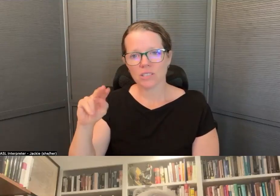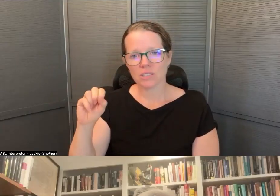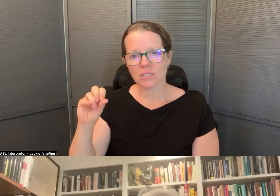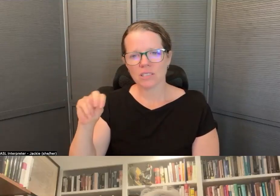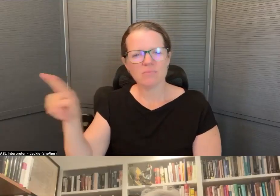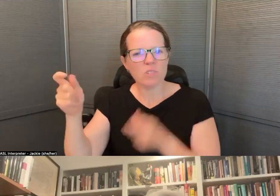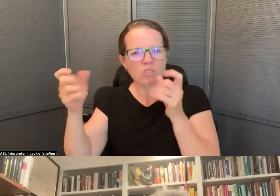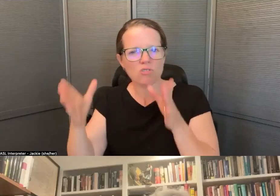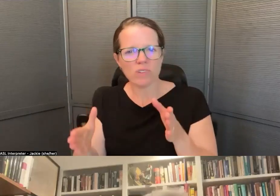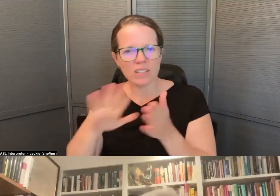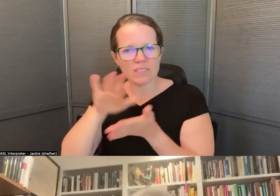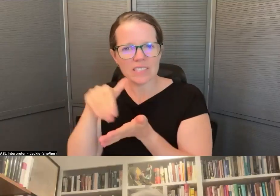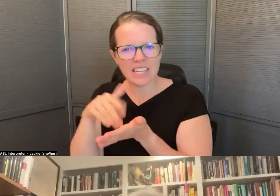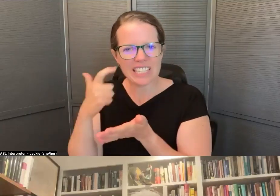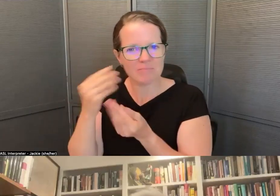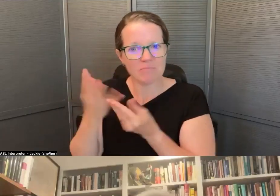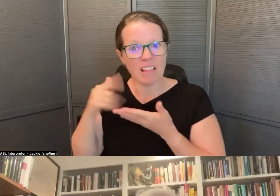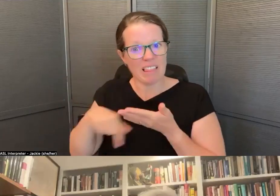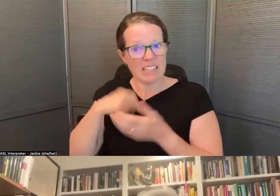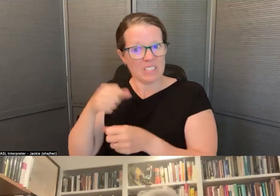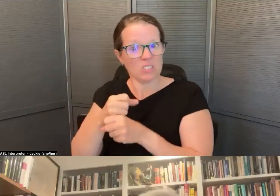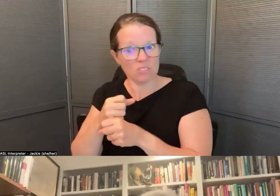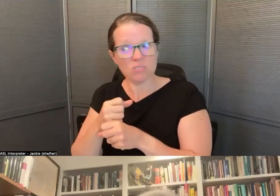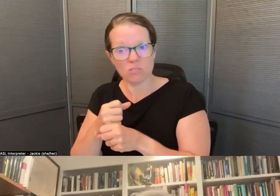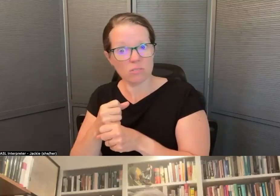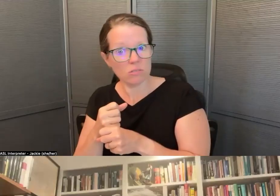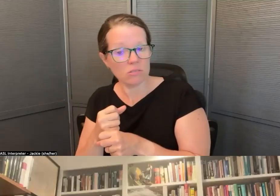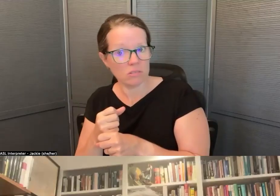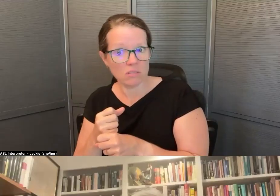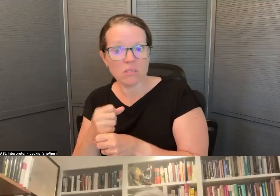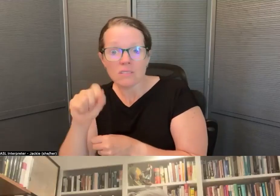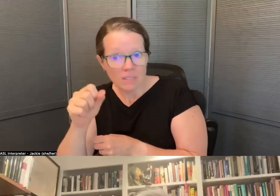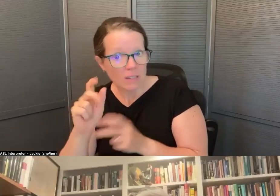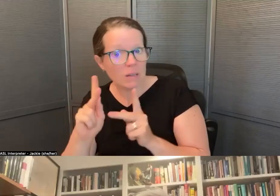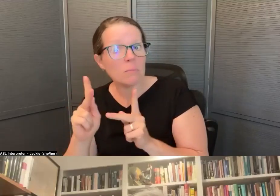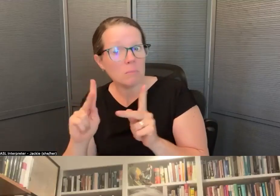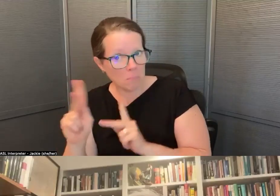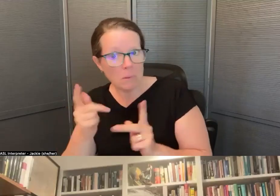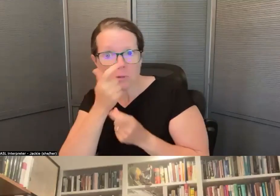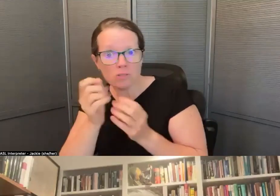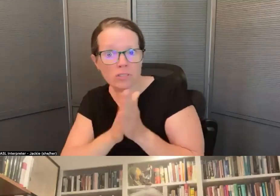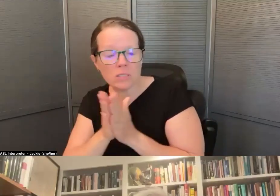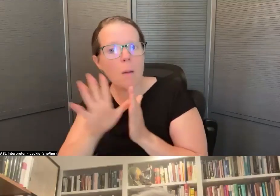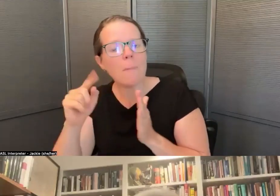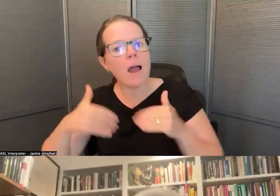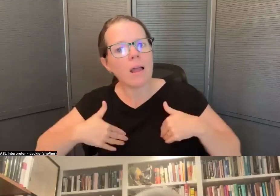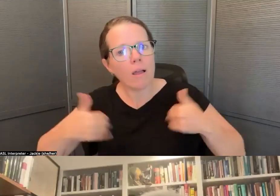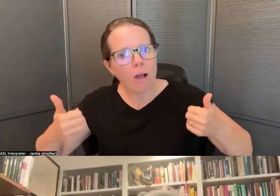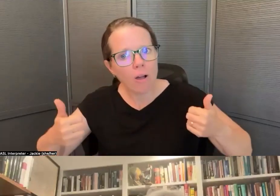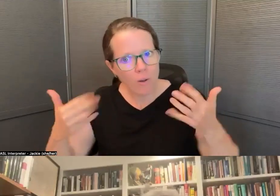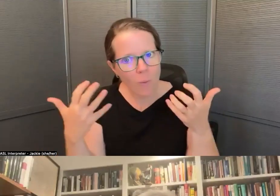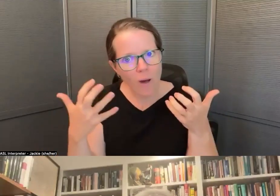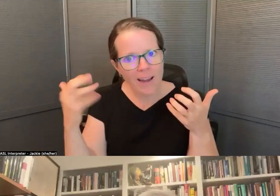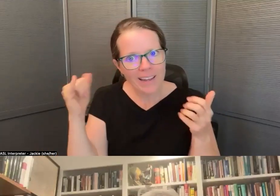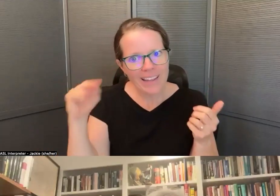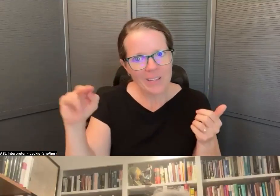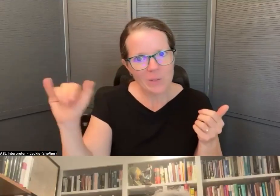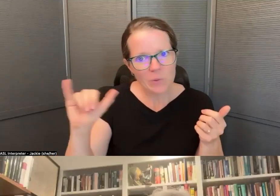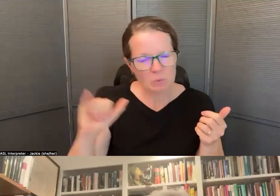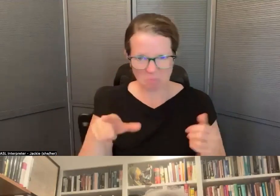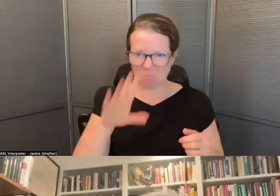in this program, but younger people are interested. They want to get in. And of course, you can never be too young to